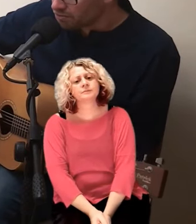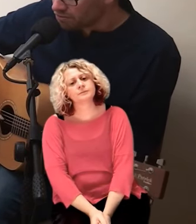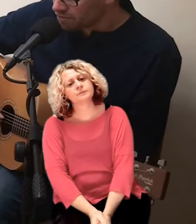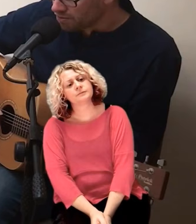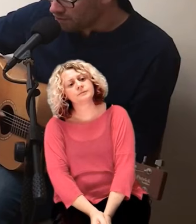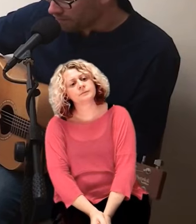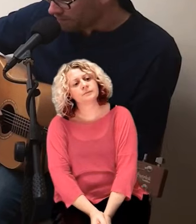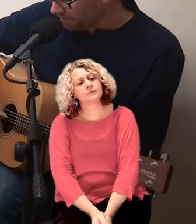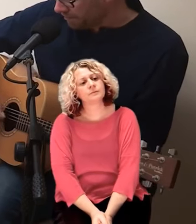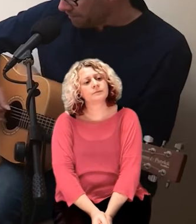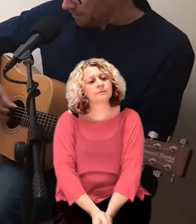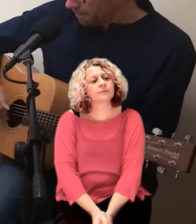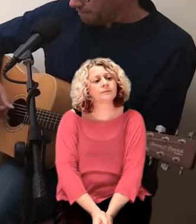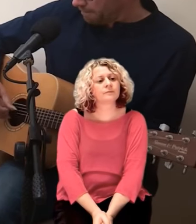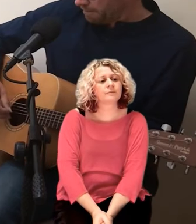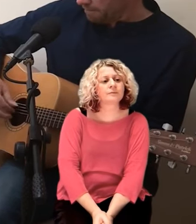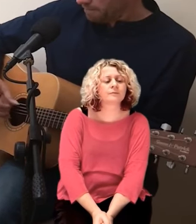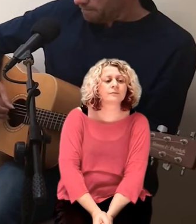concealed.